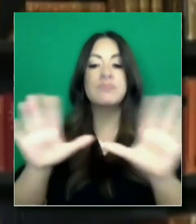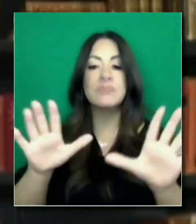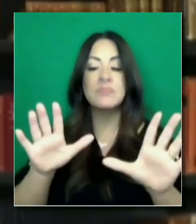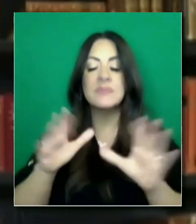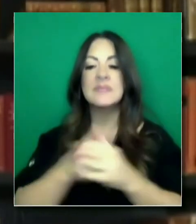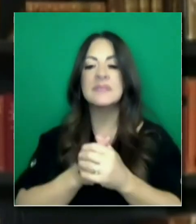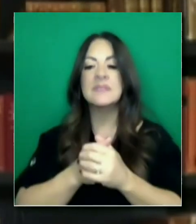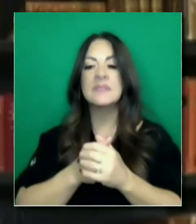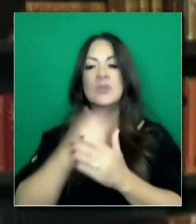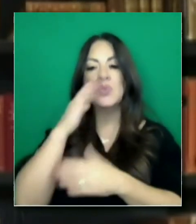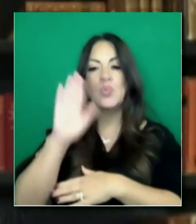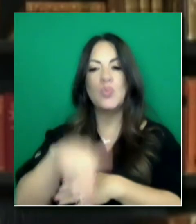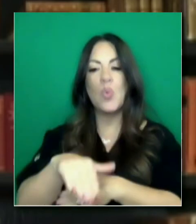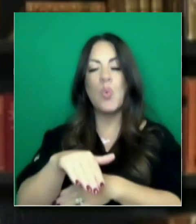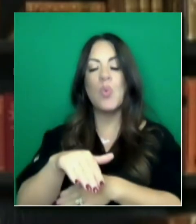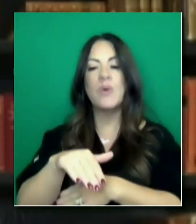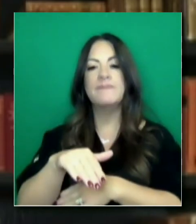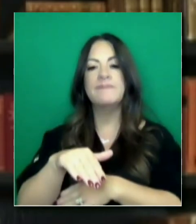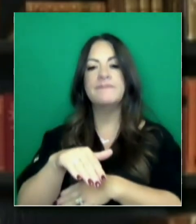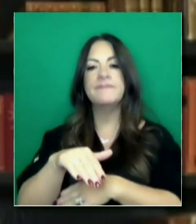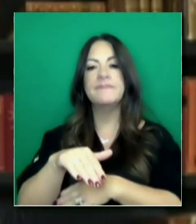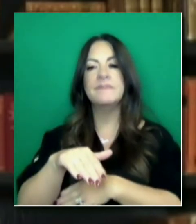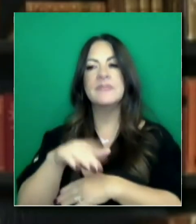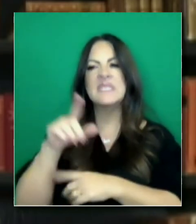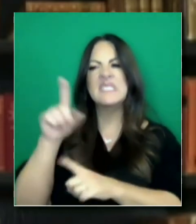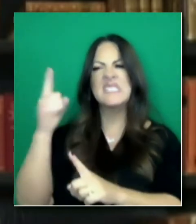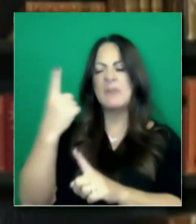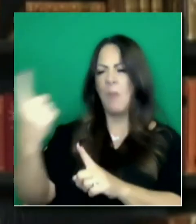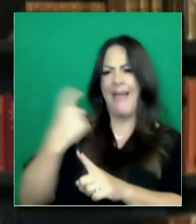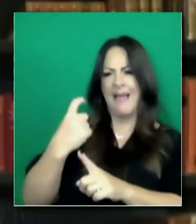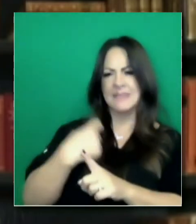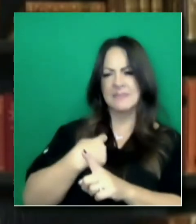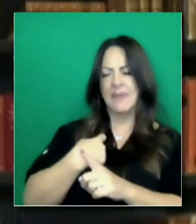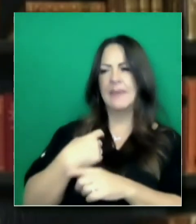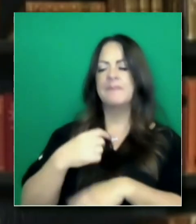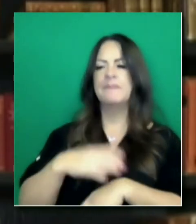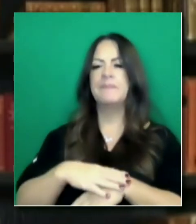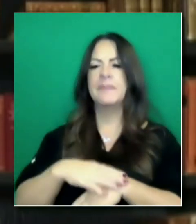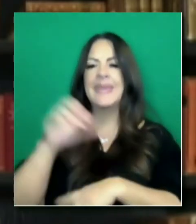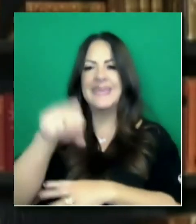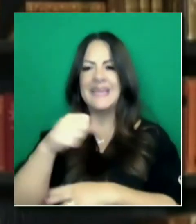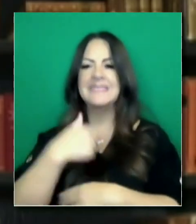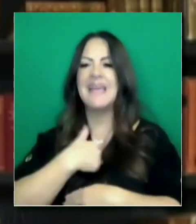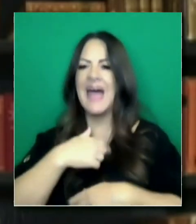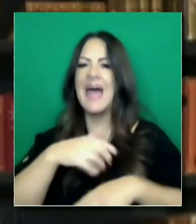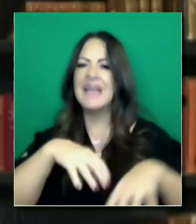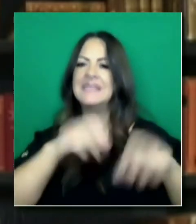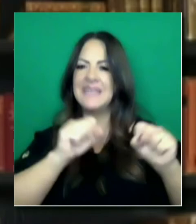Yeah, I think, Don, you asked, and I didn't answer, forgive me, tested multiple times,